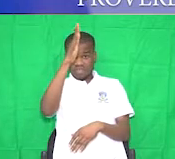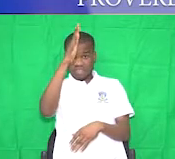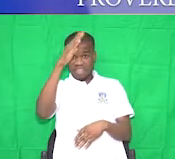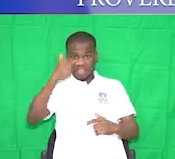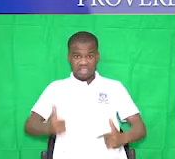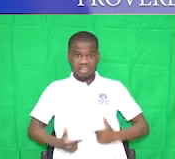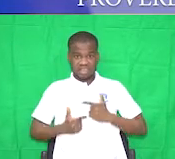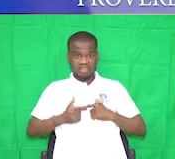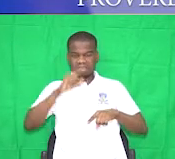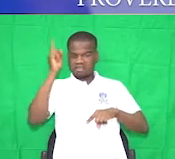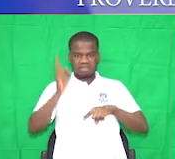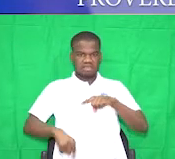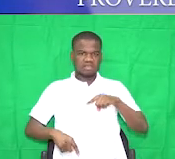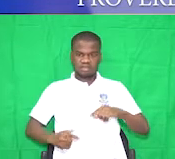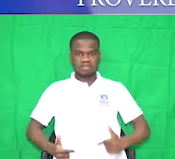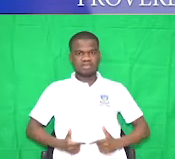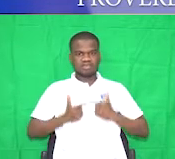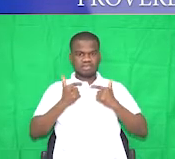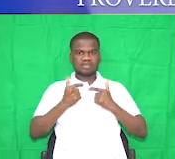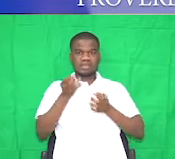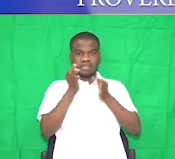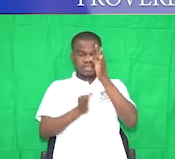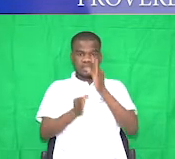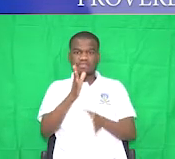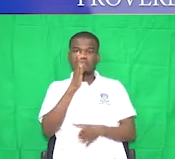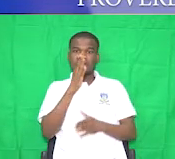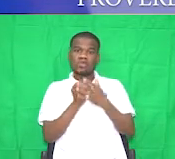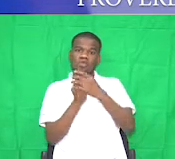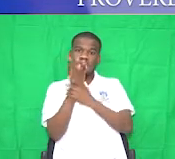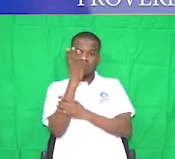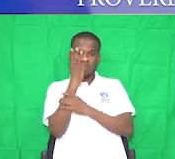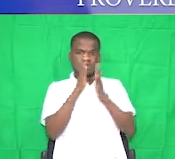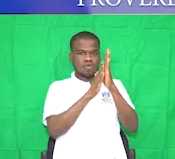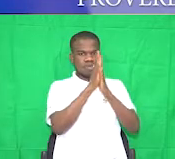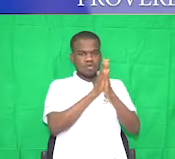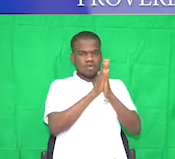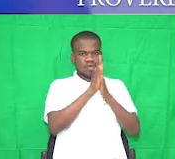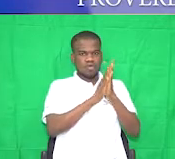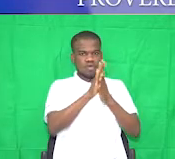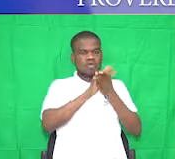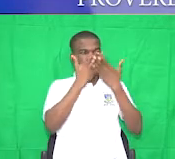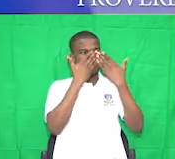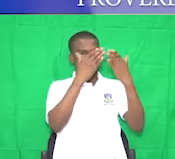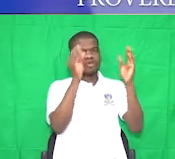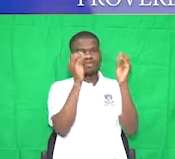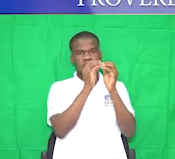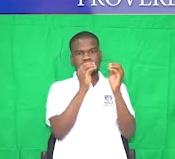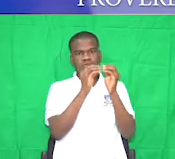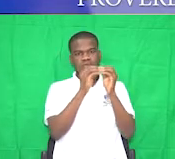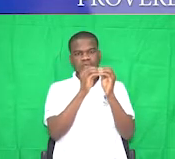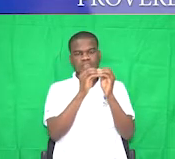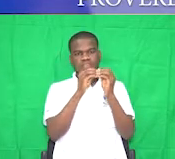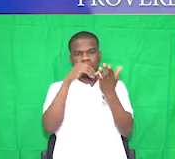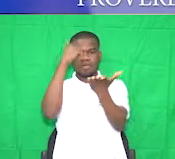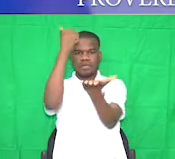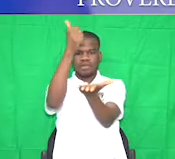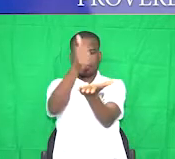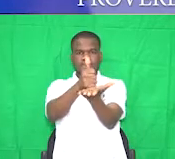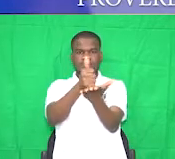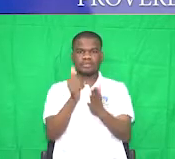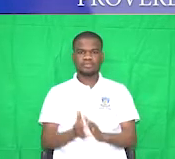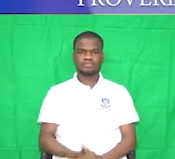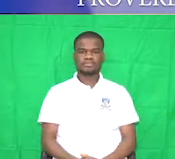your mother is old, show her your appreciation. Proverbs chapter 23, verse